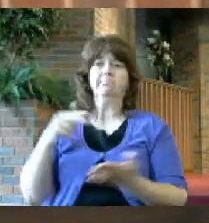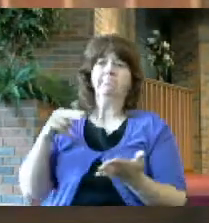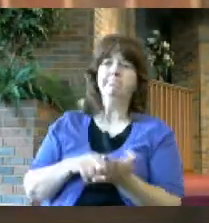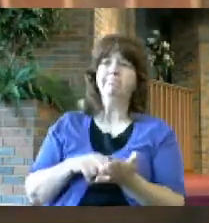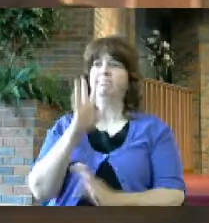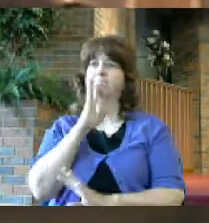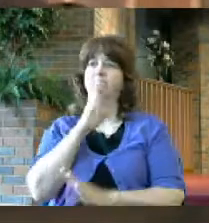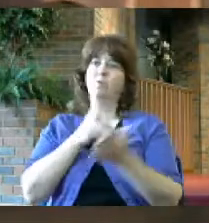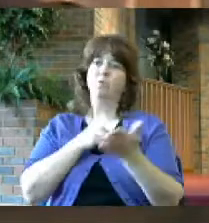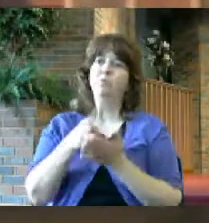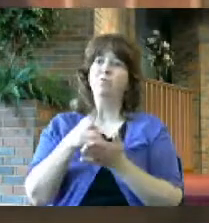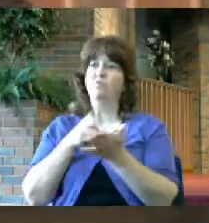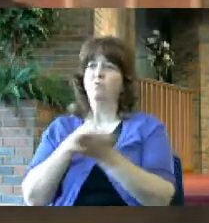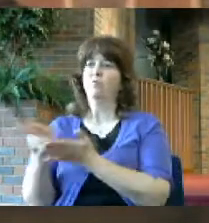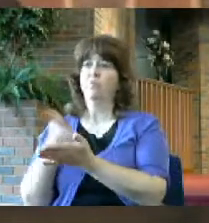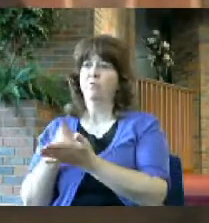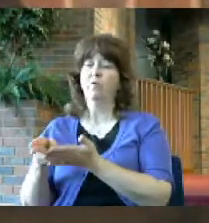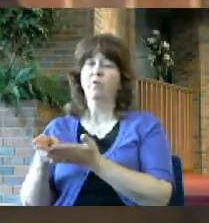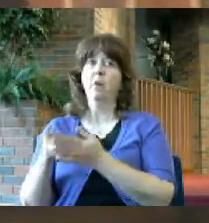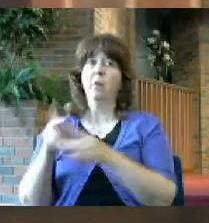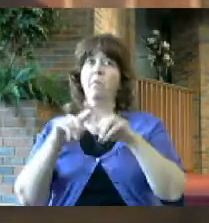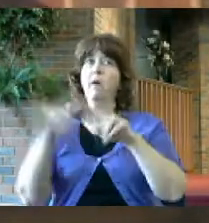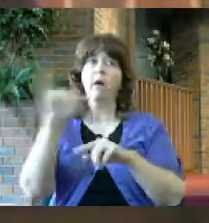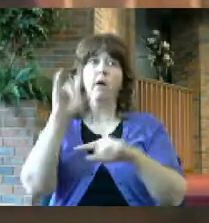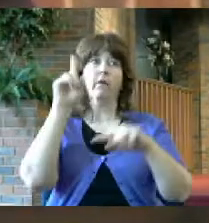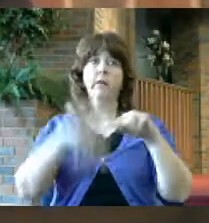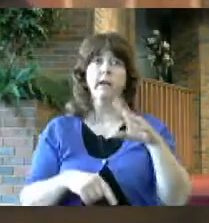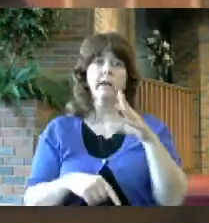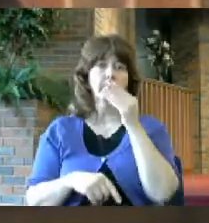withhold things that people don't want to hear.